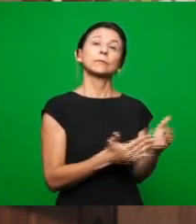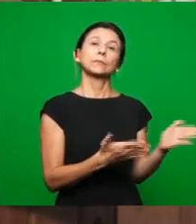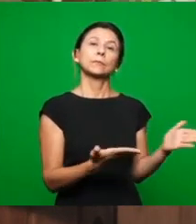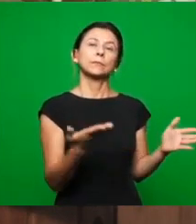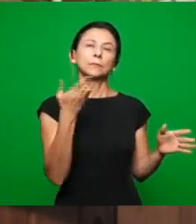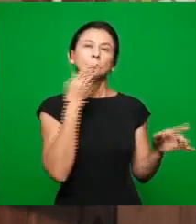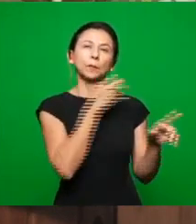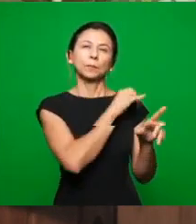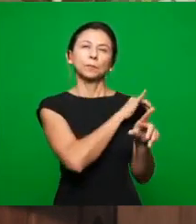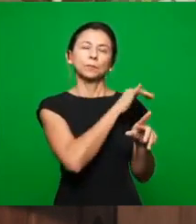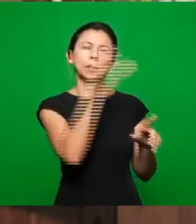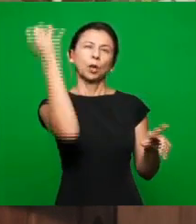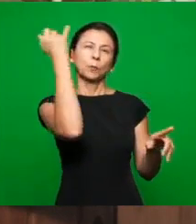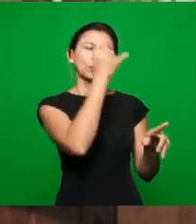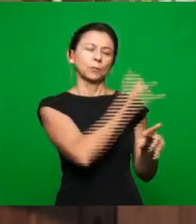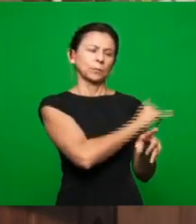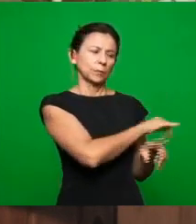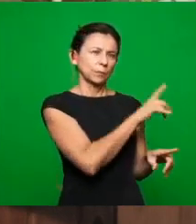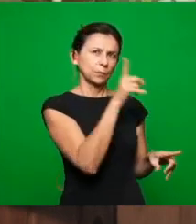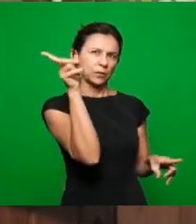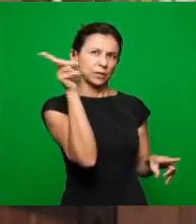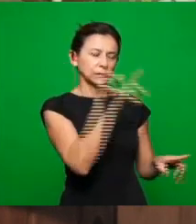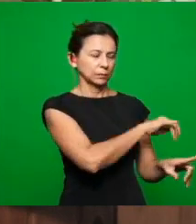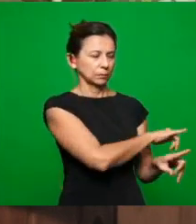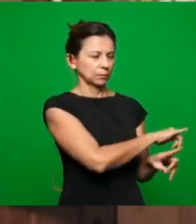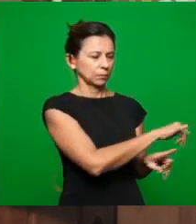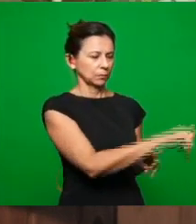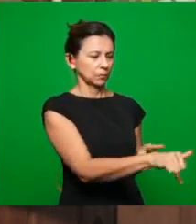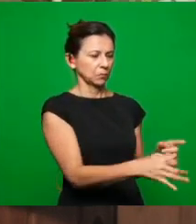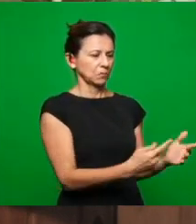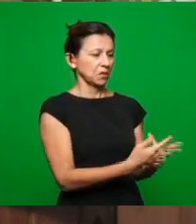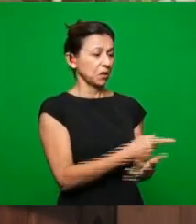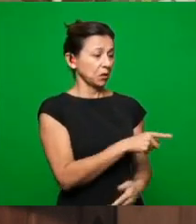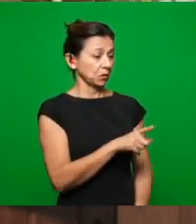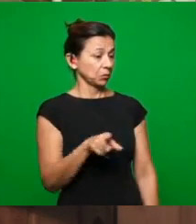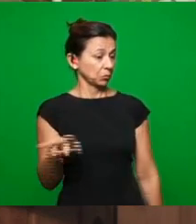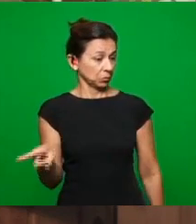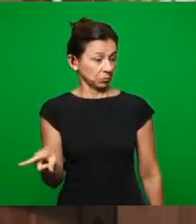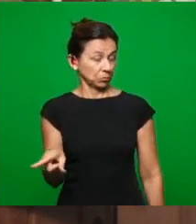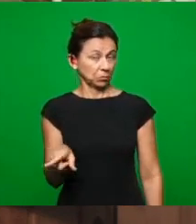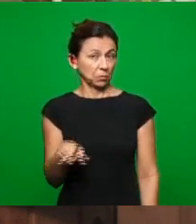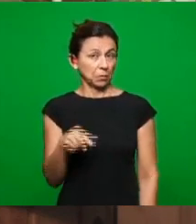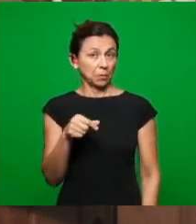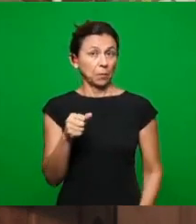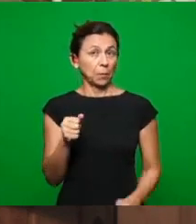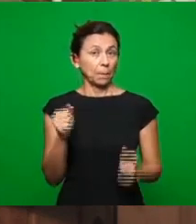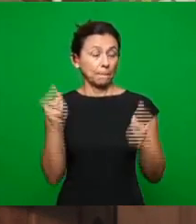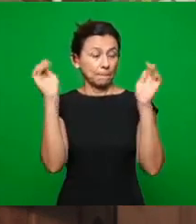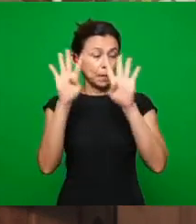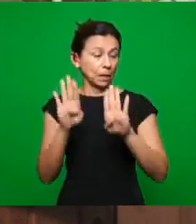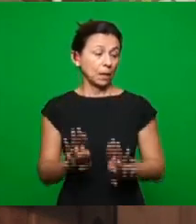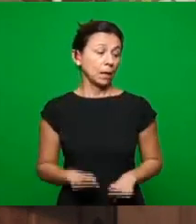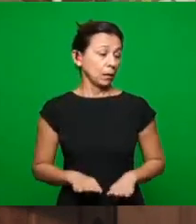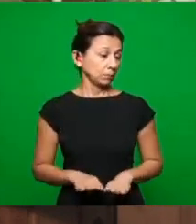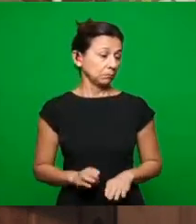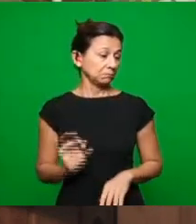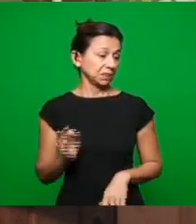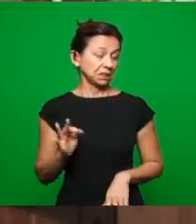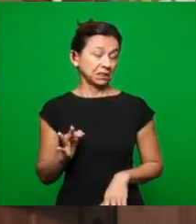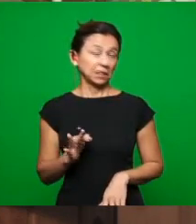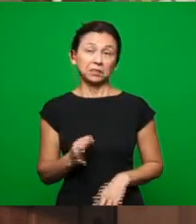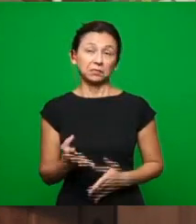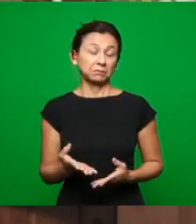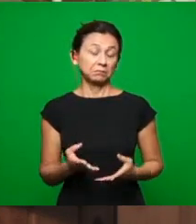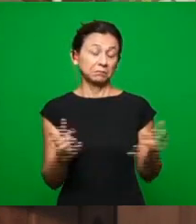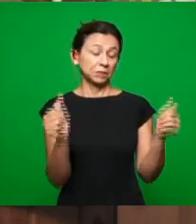what enters is a deceiving prophecy saying the following: everything that Balaam said is true. So it's idolatry, yes,